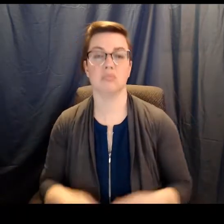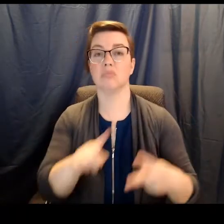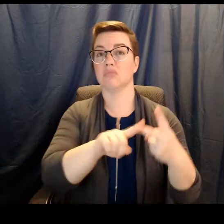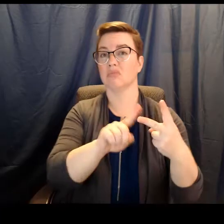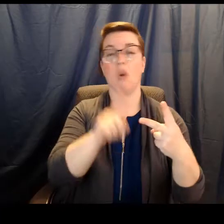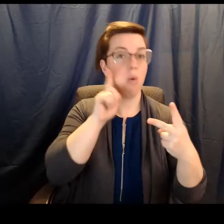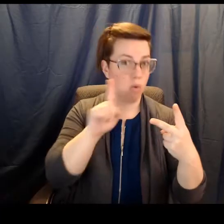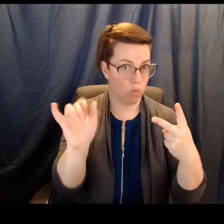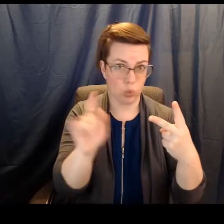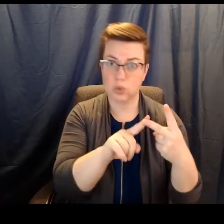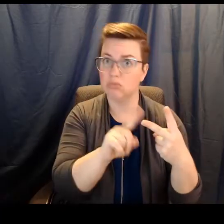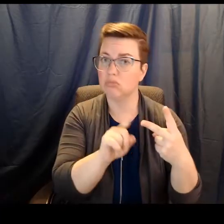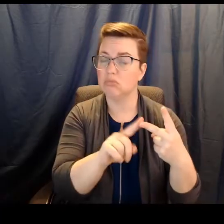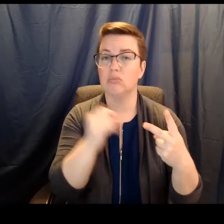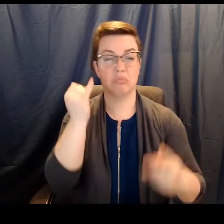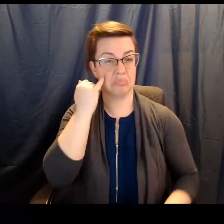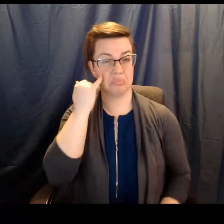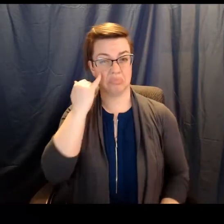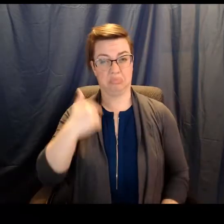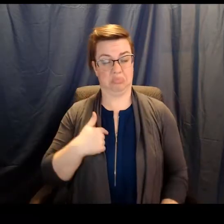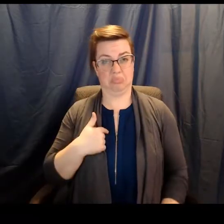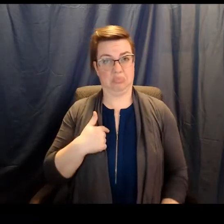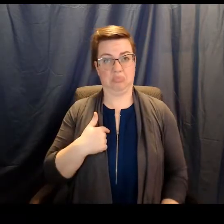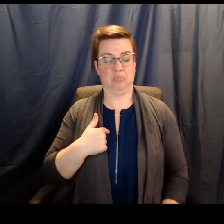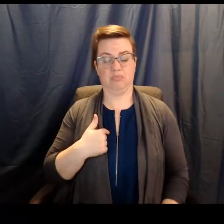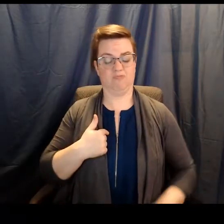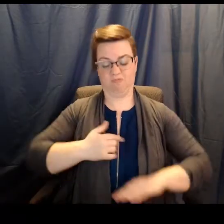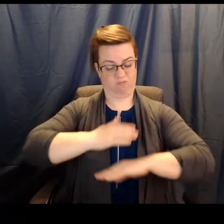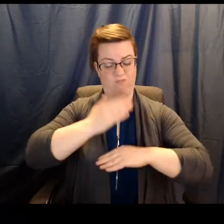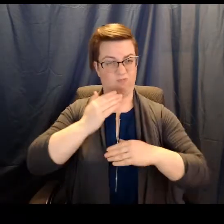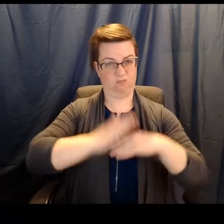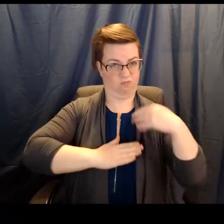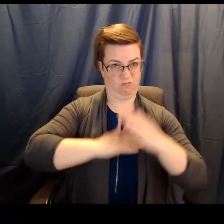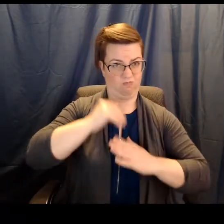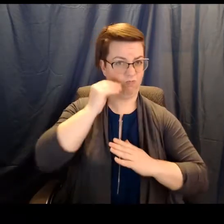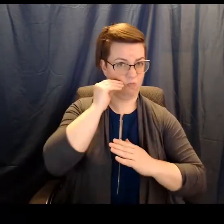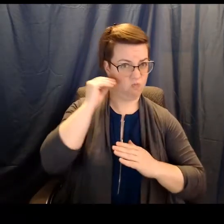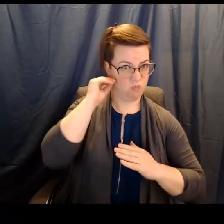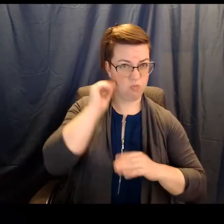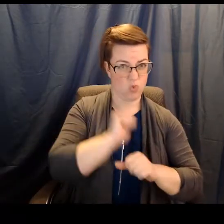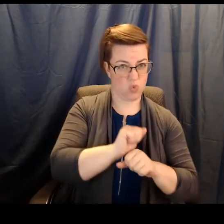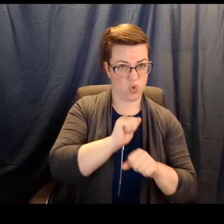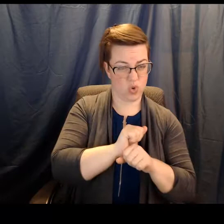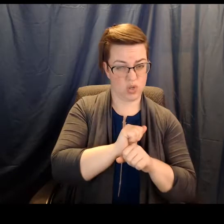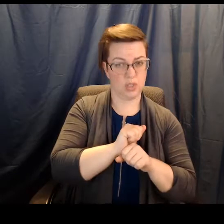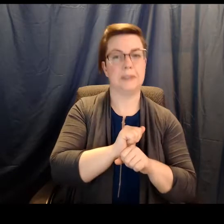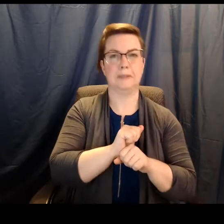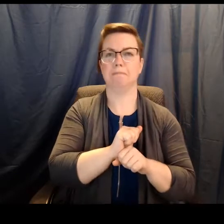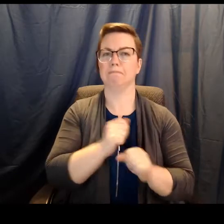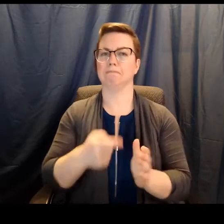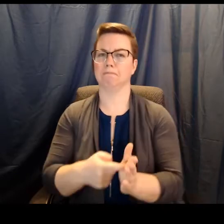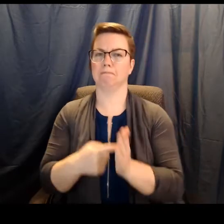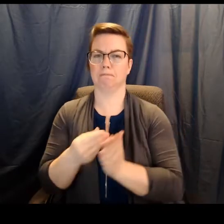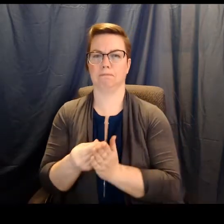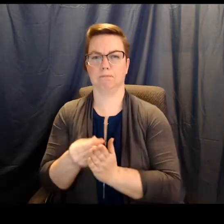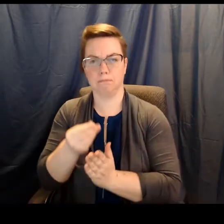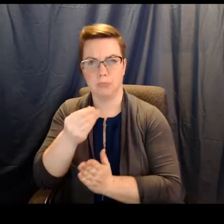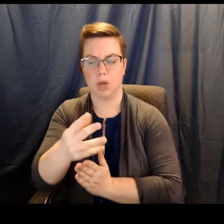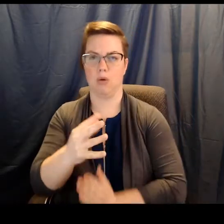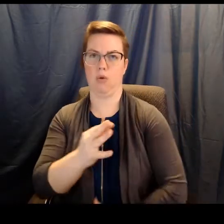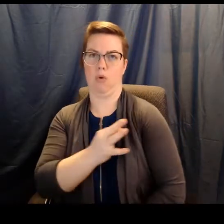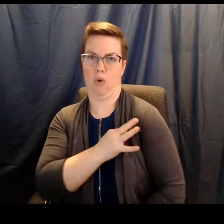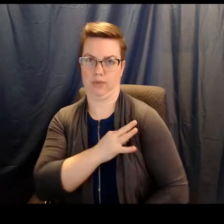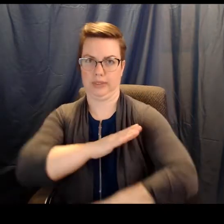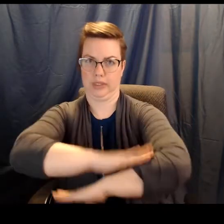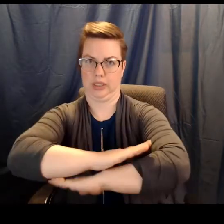Just as the second one is false as well. If I'm physically uncomfortable working from home, I need to purchase an